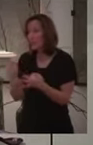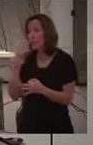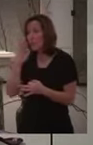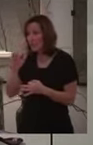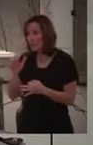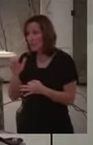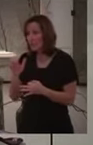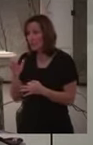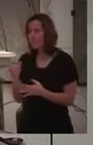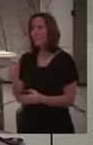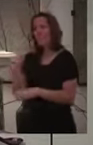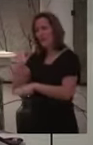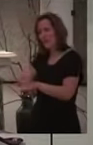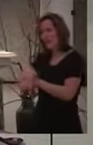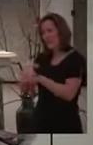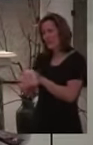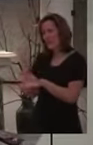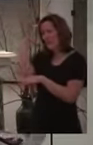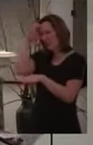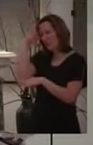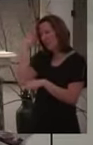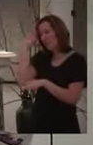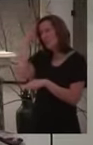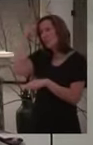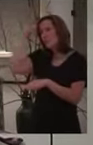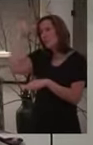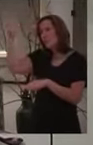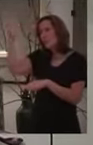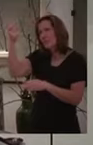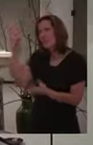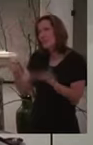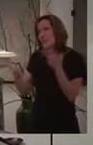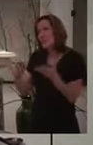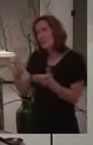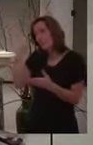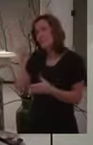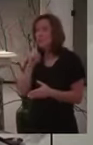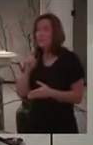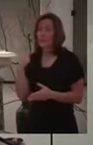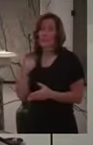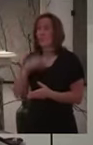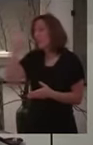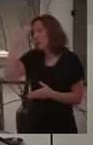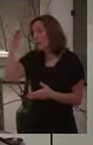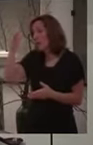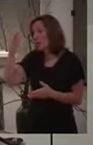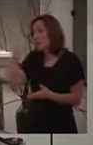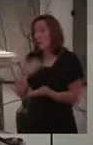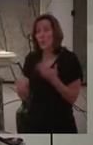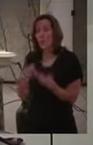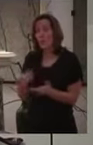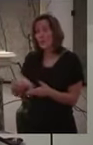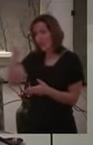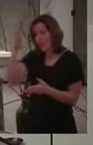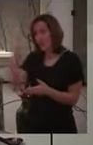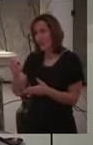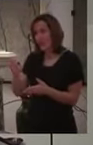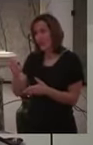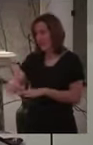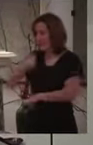And that night, in a strange dream or a vision, or maybe it was for real, whatever,